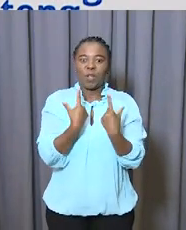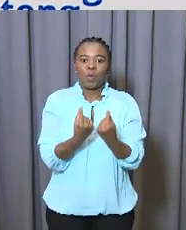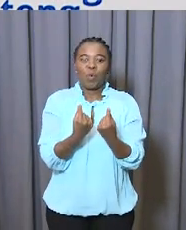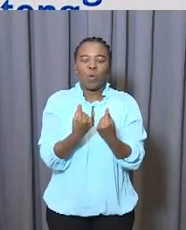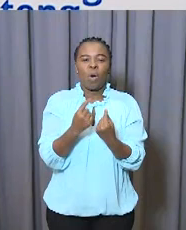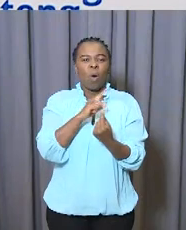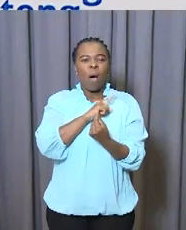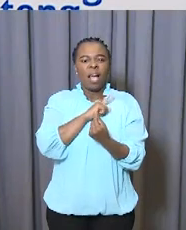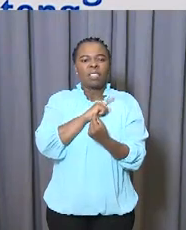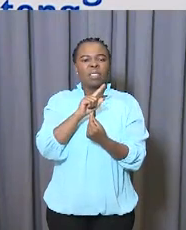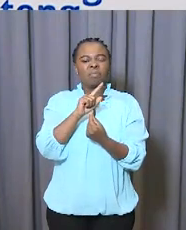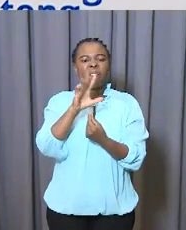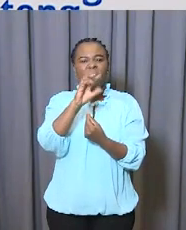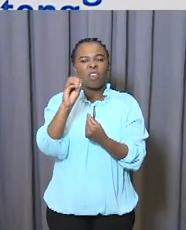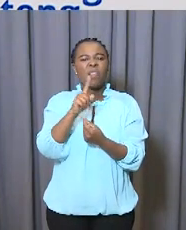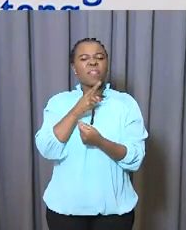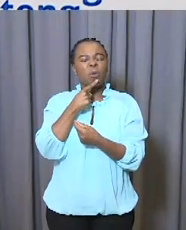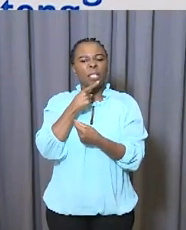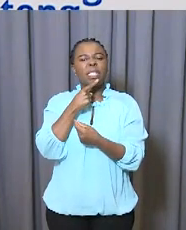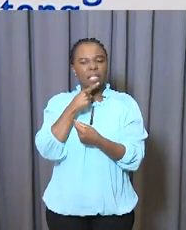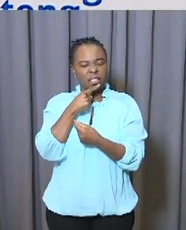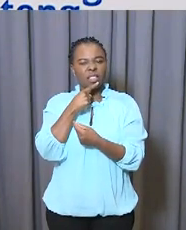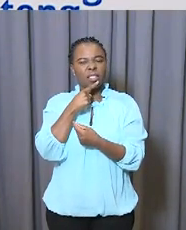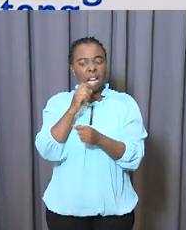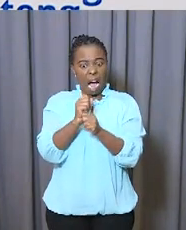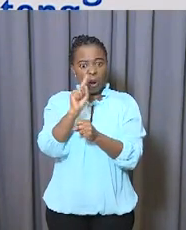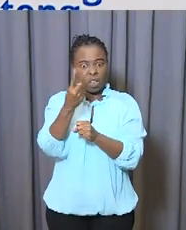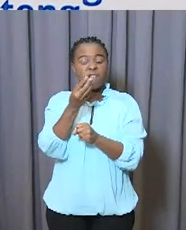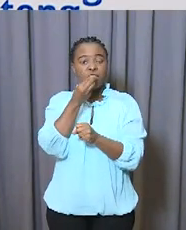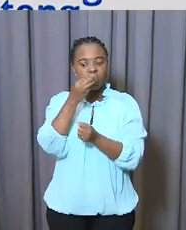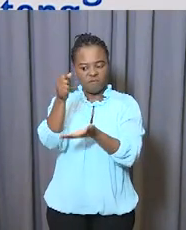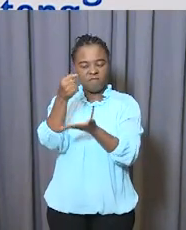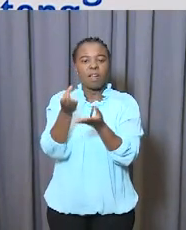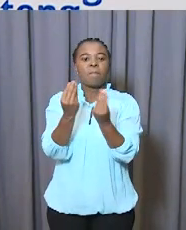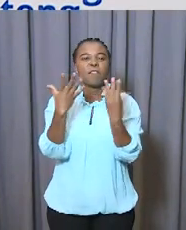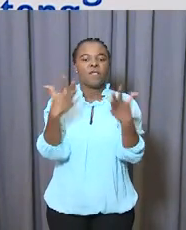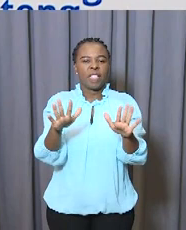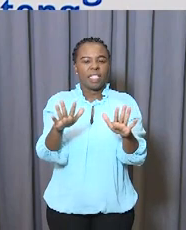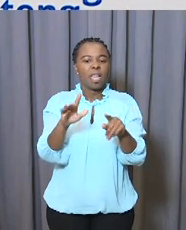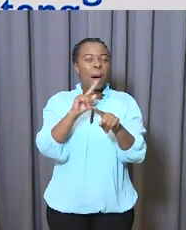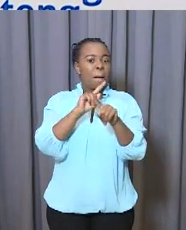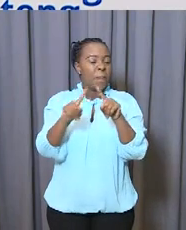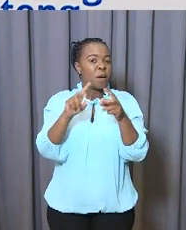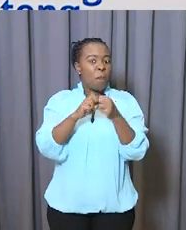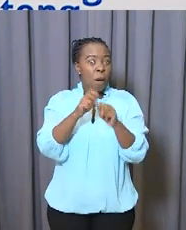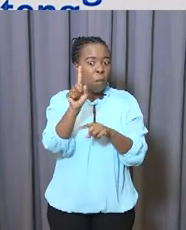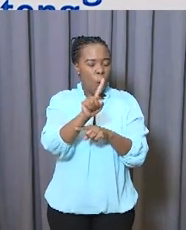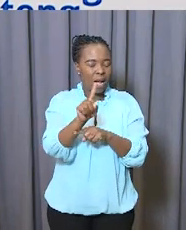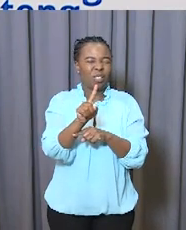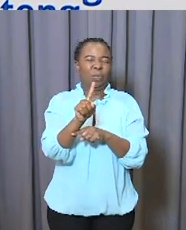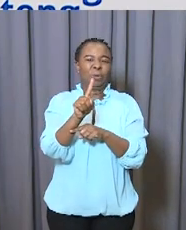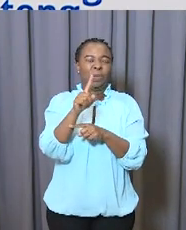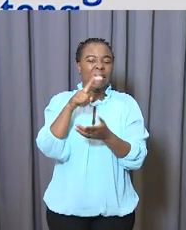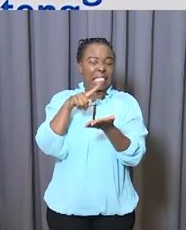500,000 Gauteng people have received food parcels. The reality is the demand is high than what we